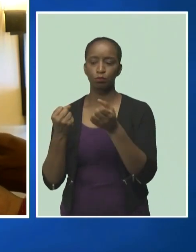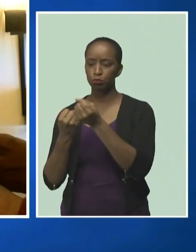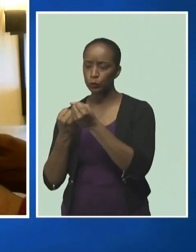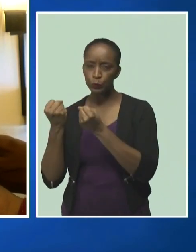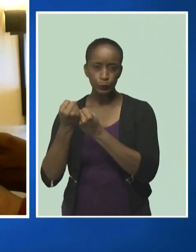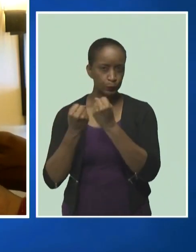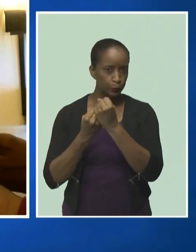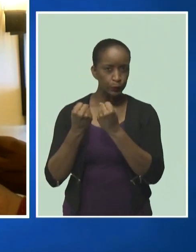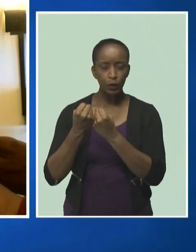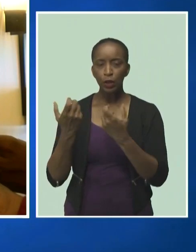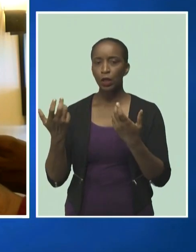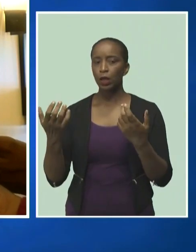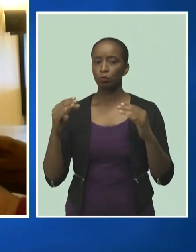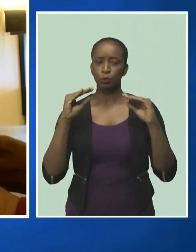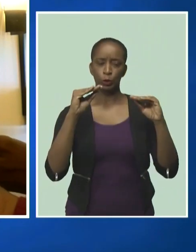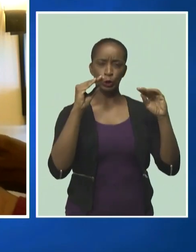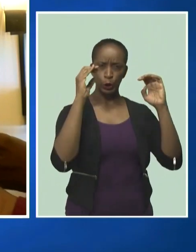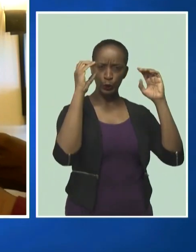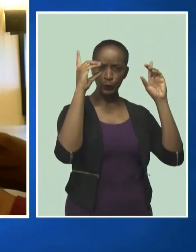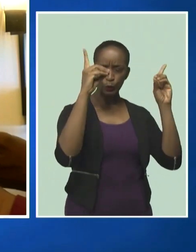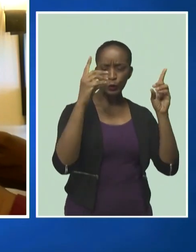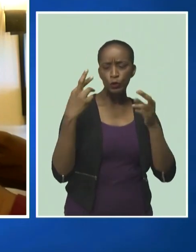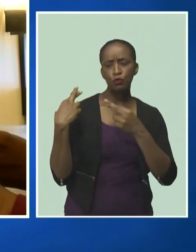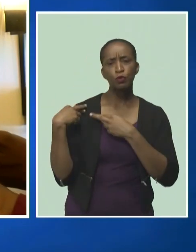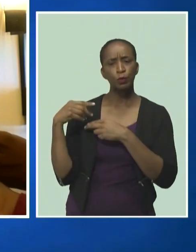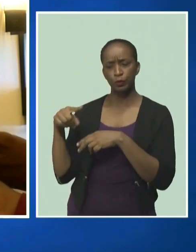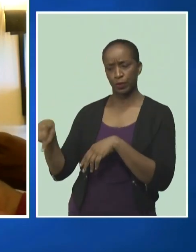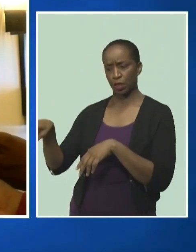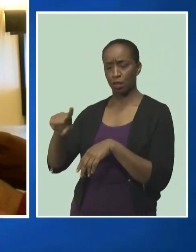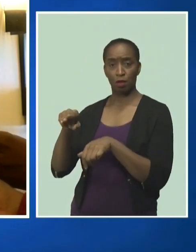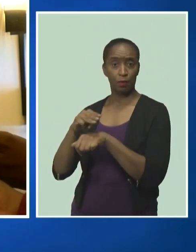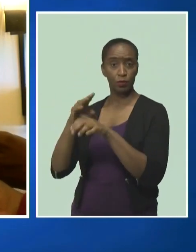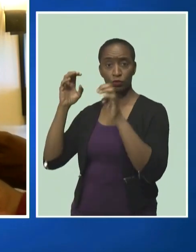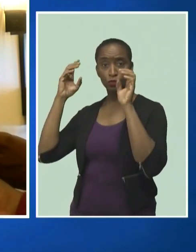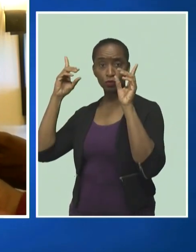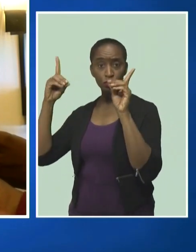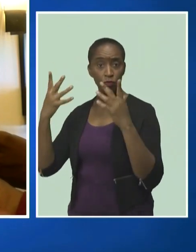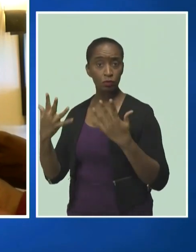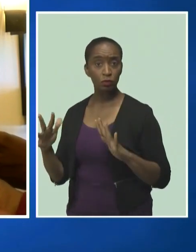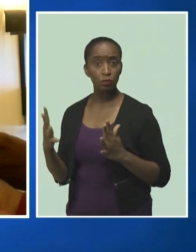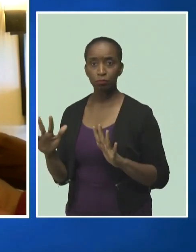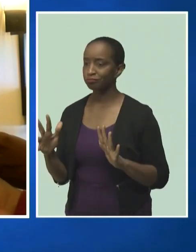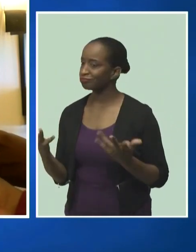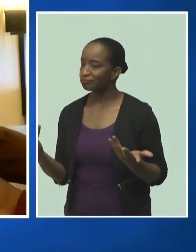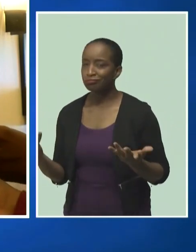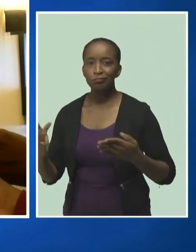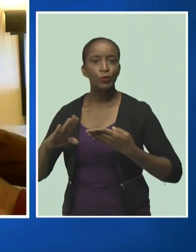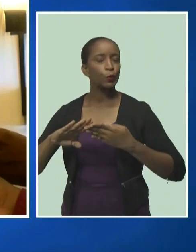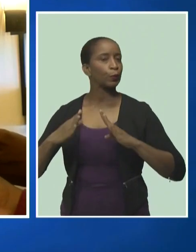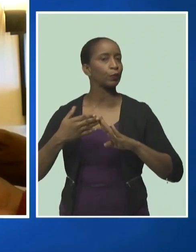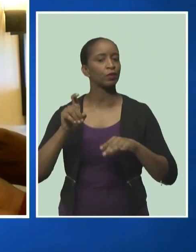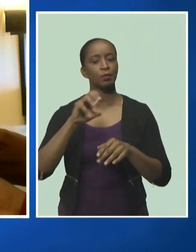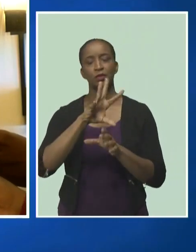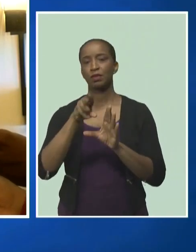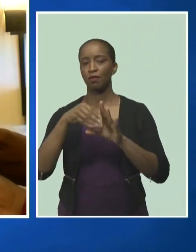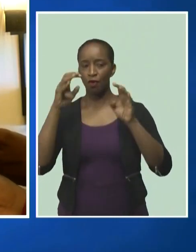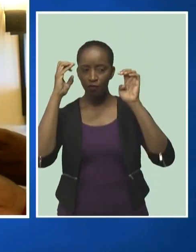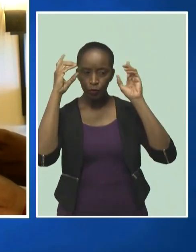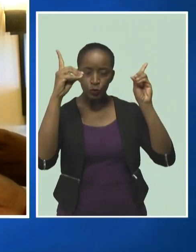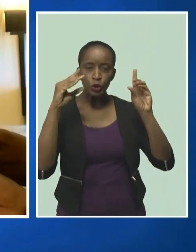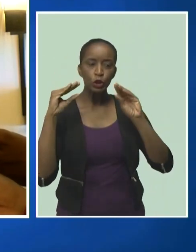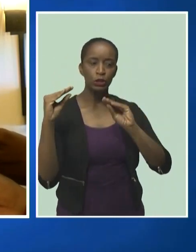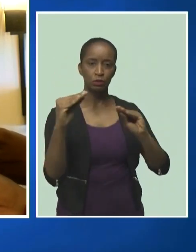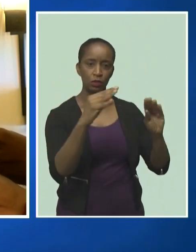Ministry of Education or a Chief Education Officer. Education is the business of a community and of